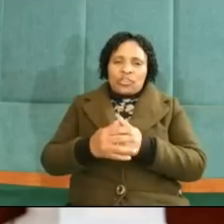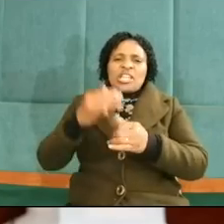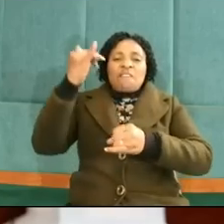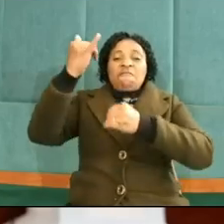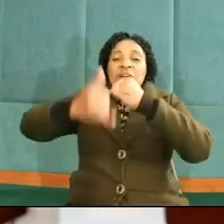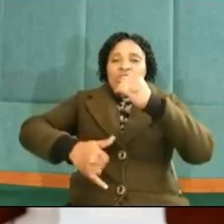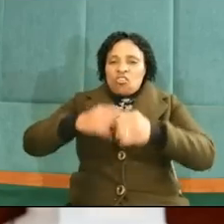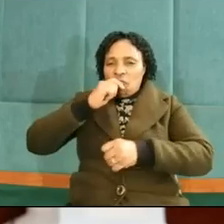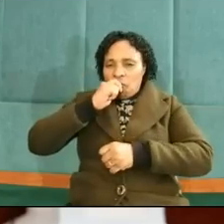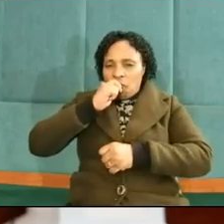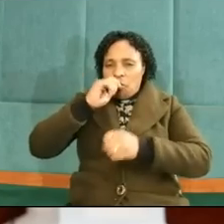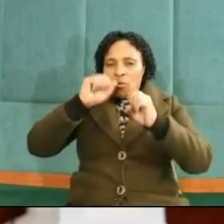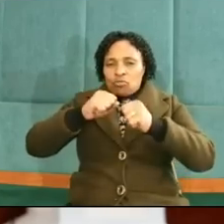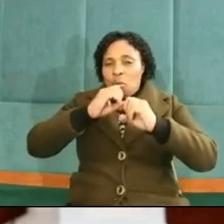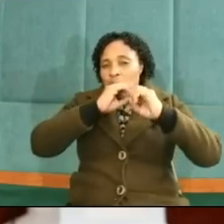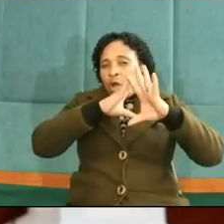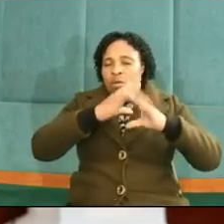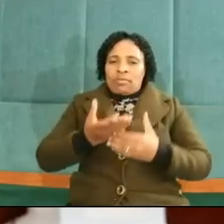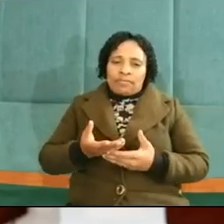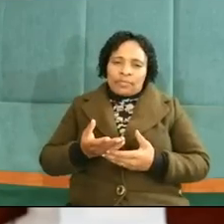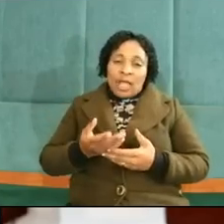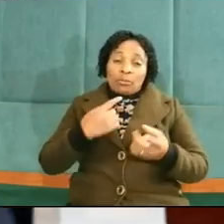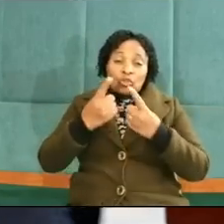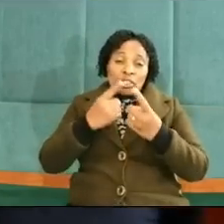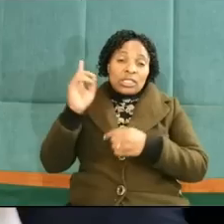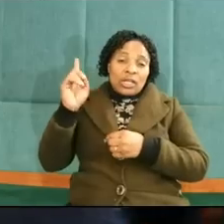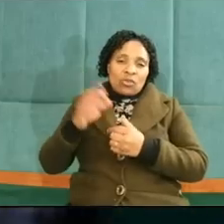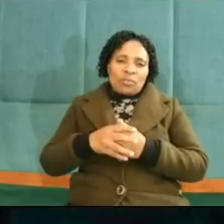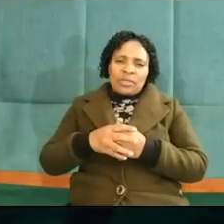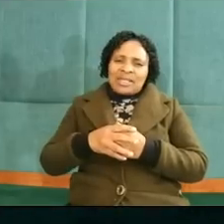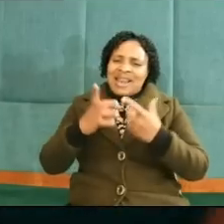go. And I'm talking to Nairobi.